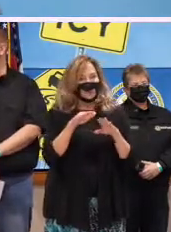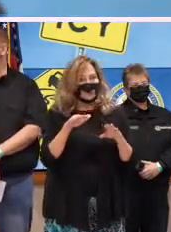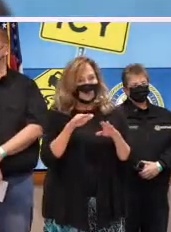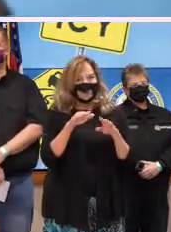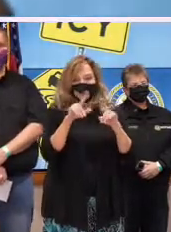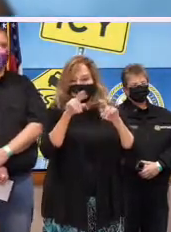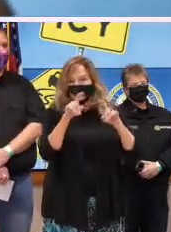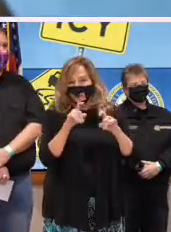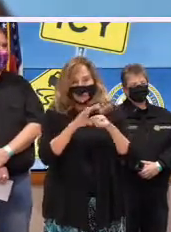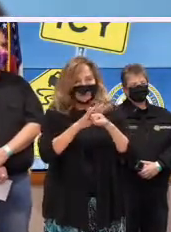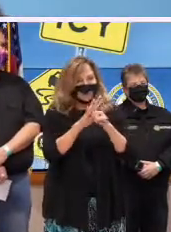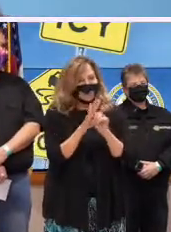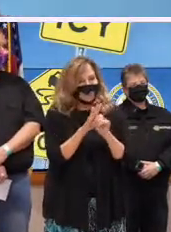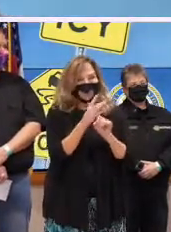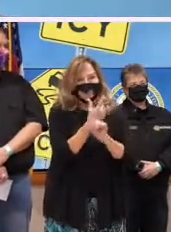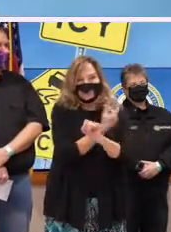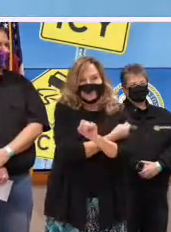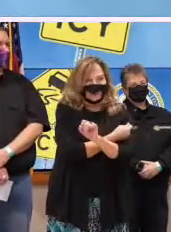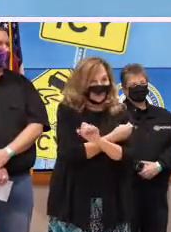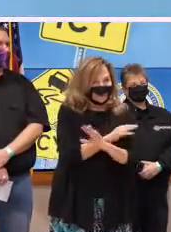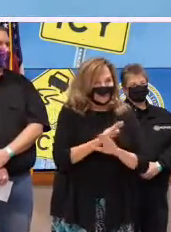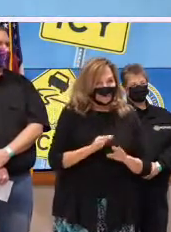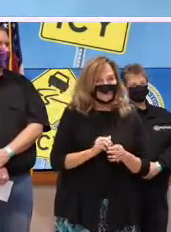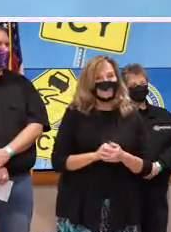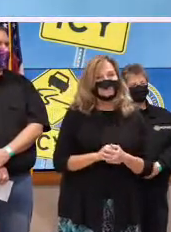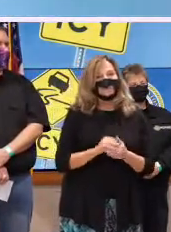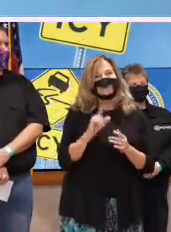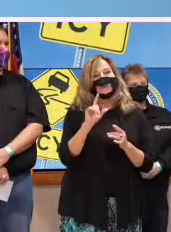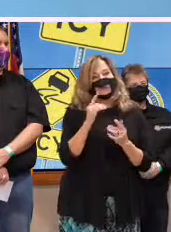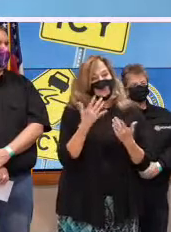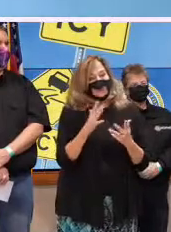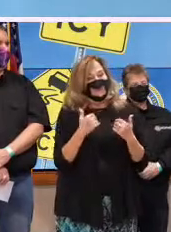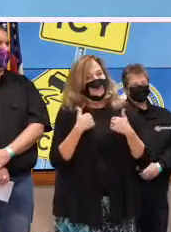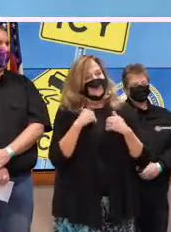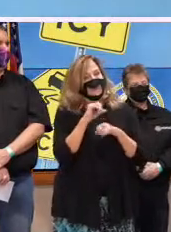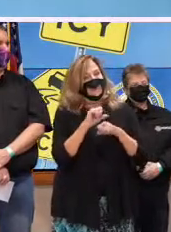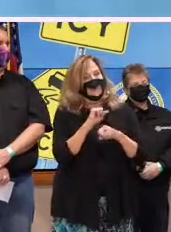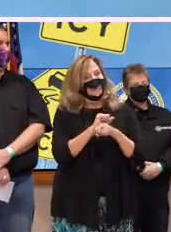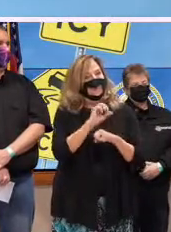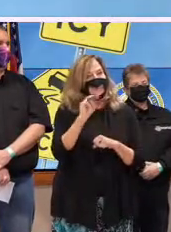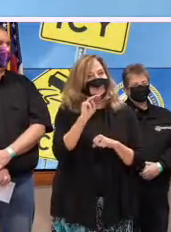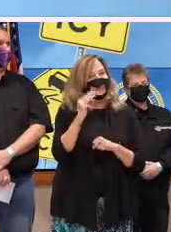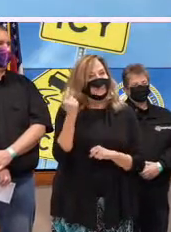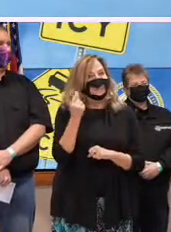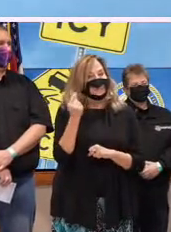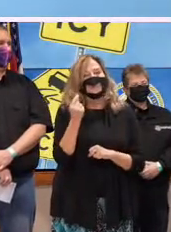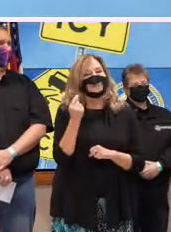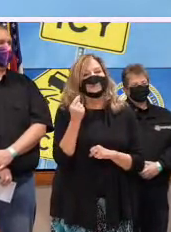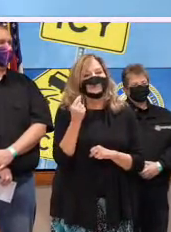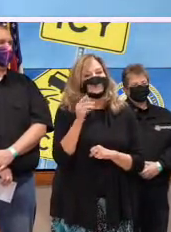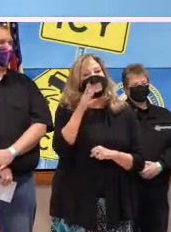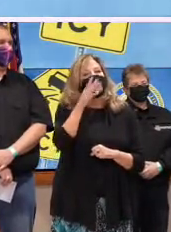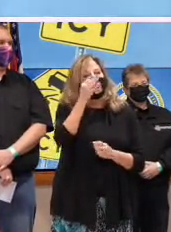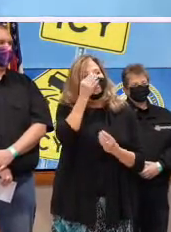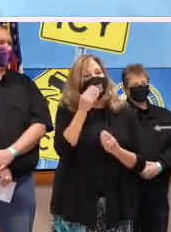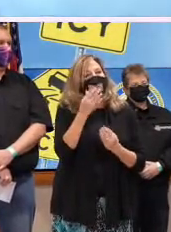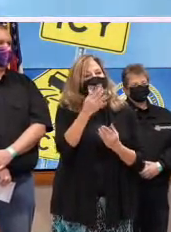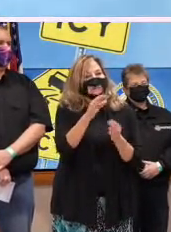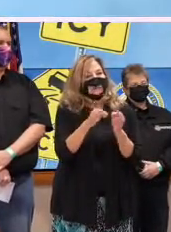closed. And for those who are scheduled for appointments on those days, you will be notified and you will